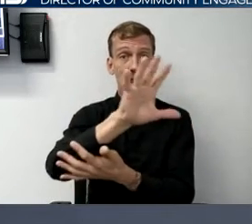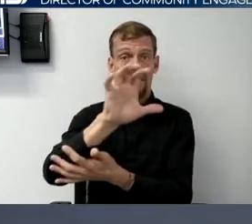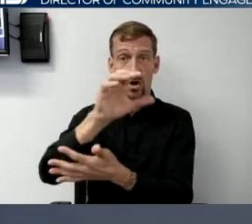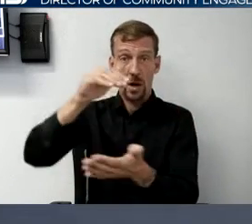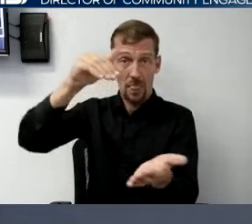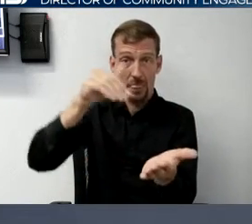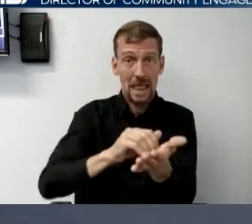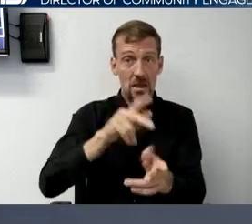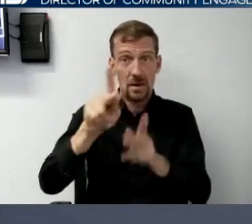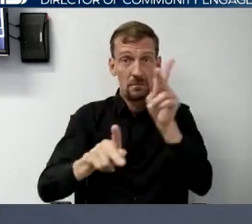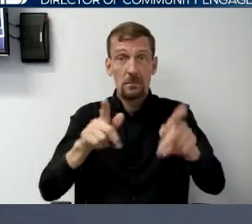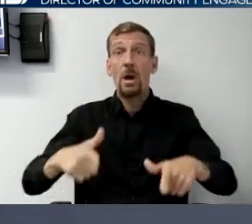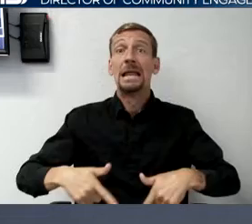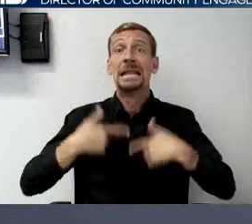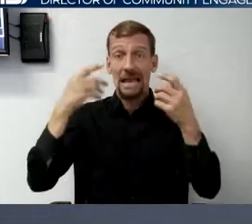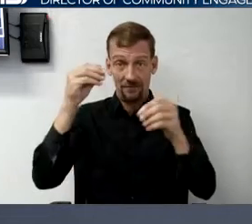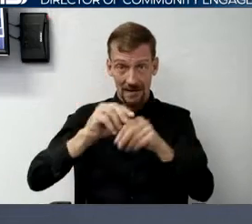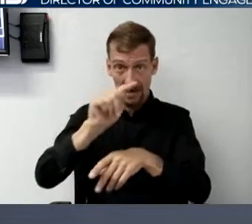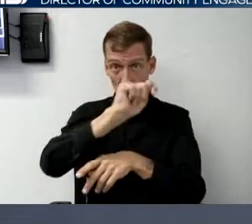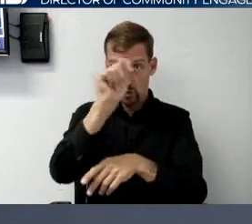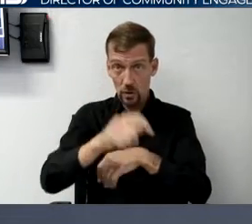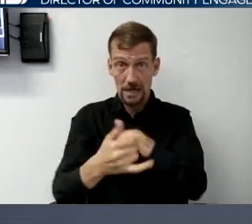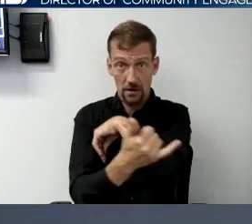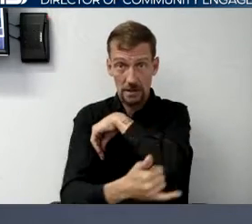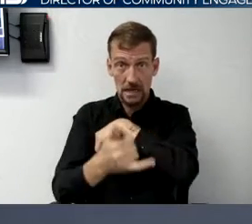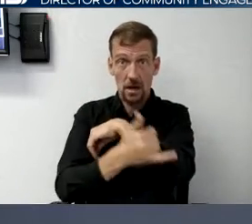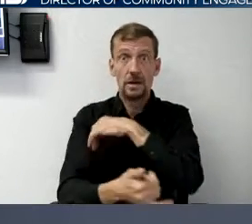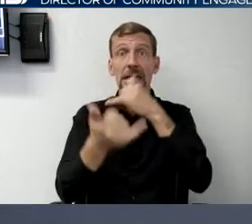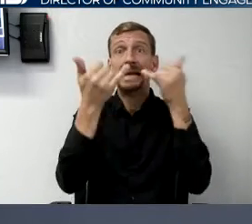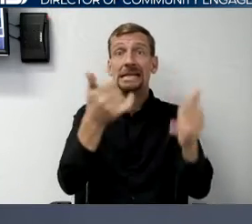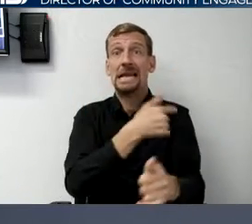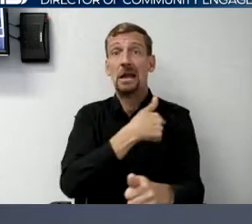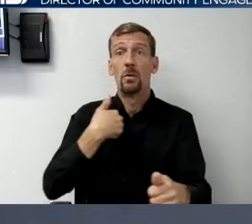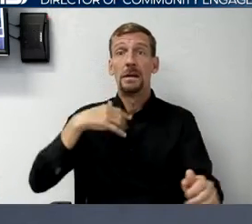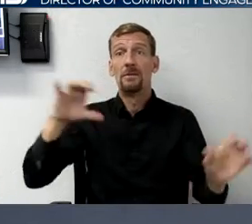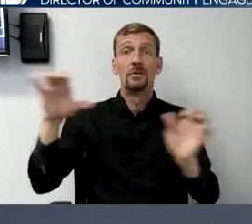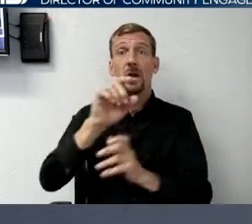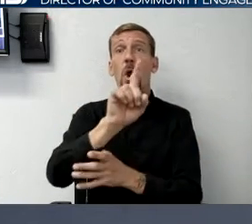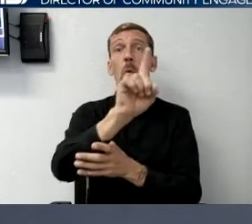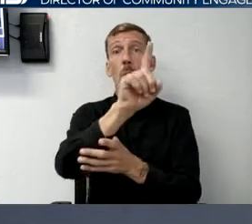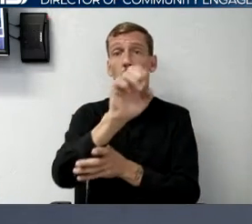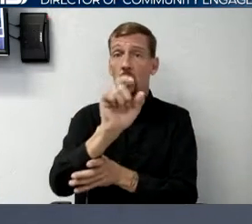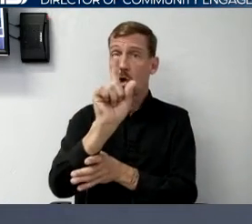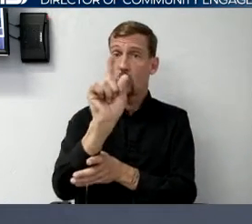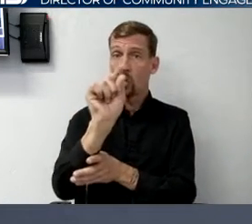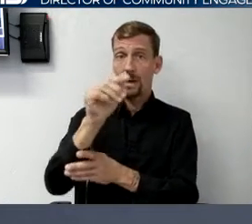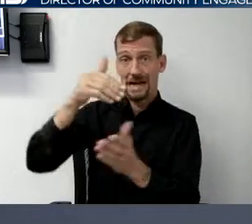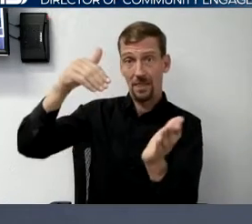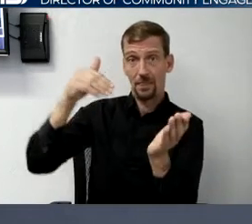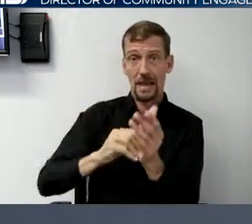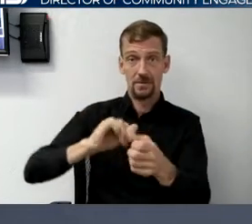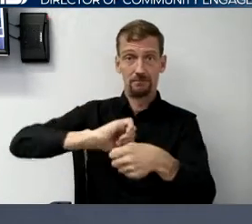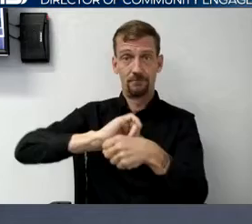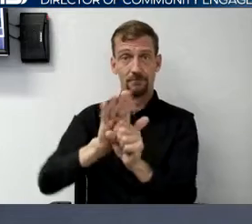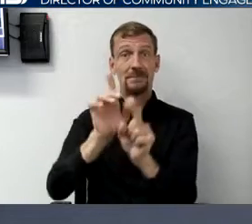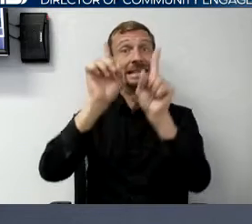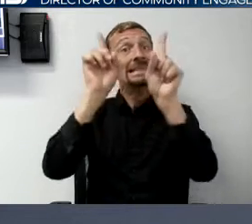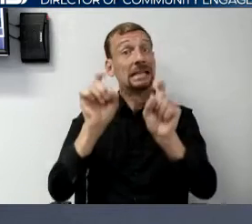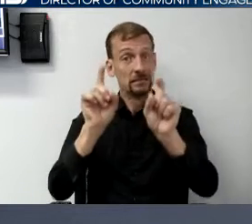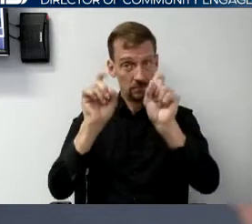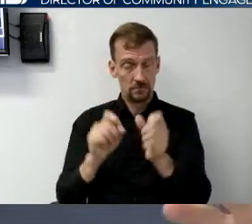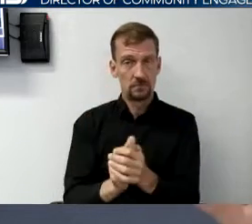in Tulare County. The county has now performed 120,000 COVID-19 tests.